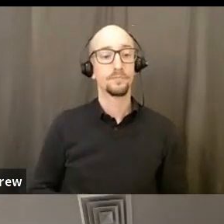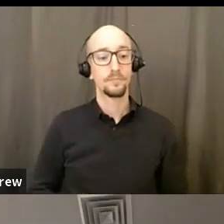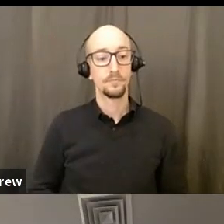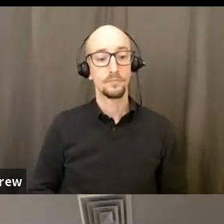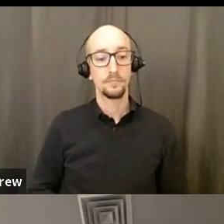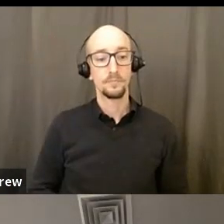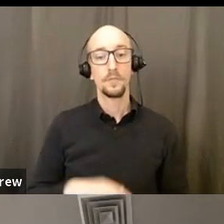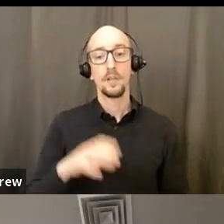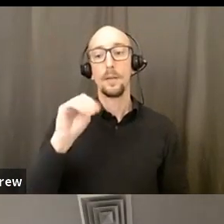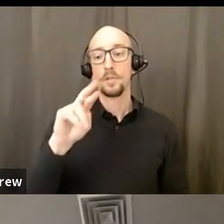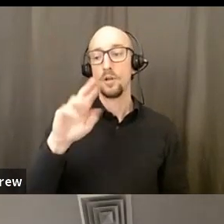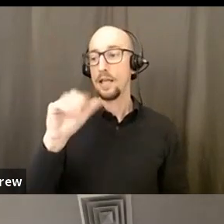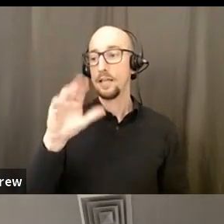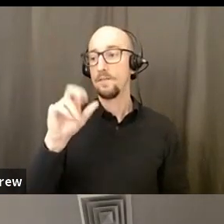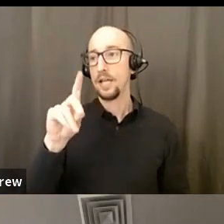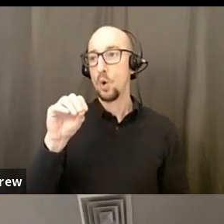Mr. Acevedo?